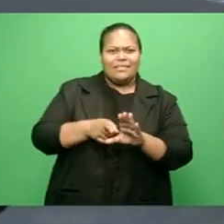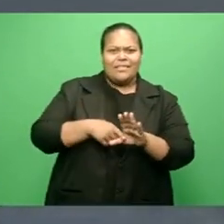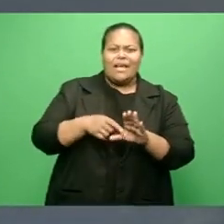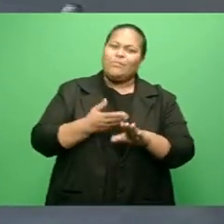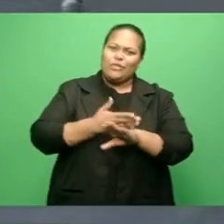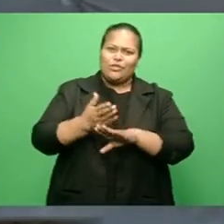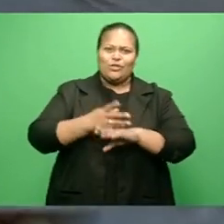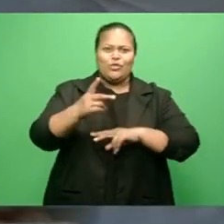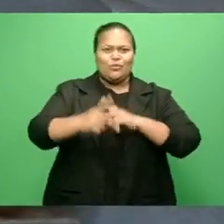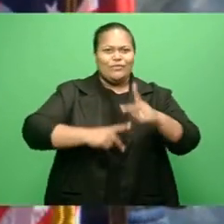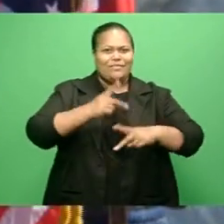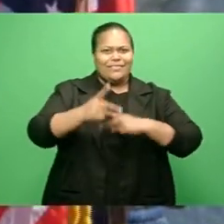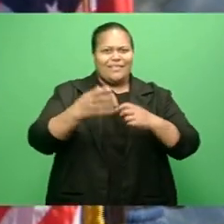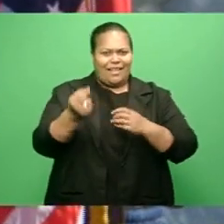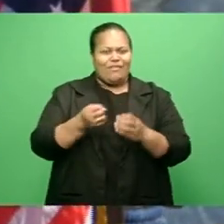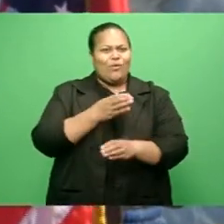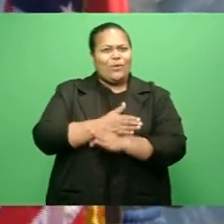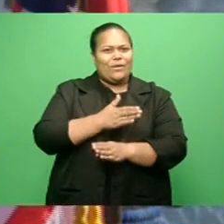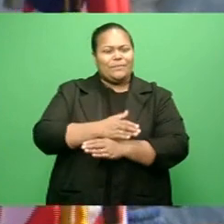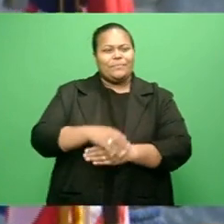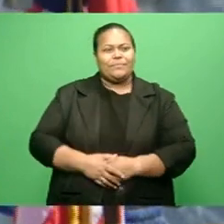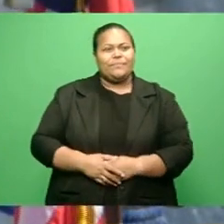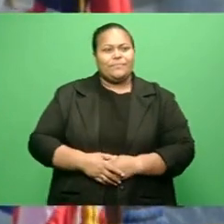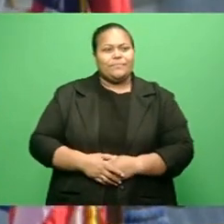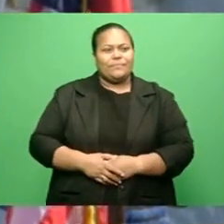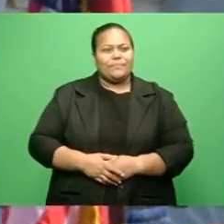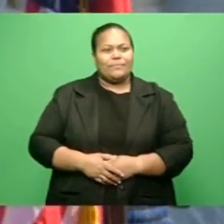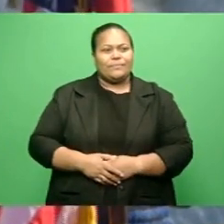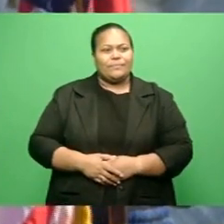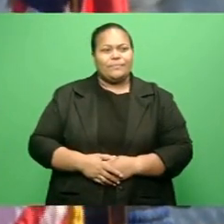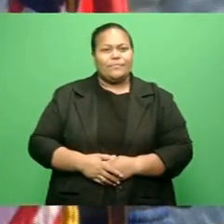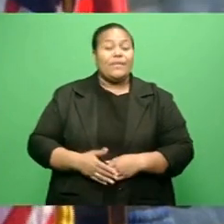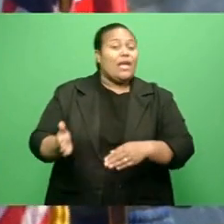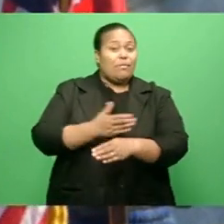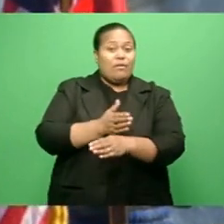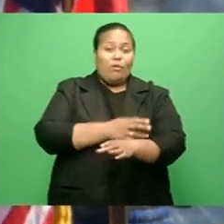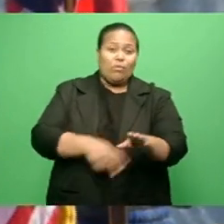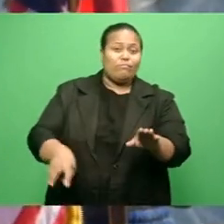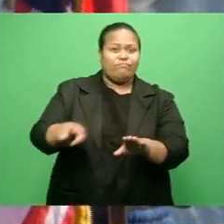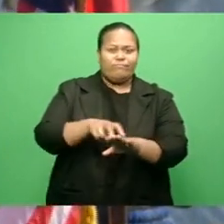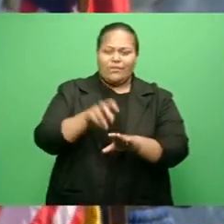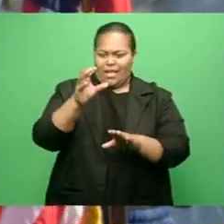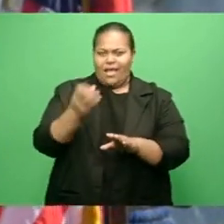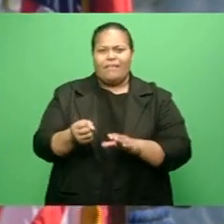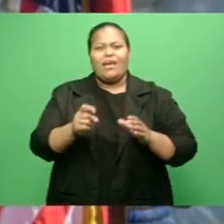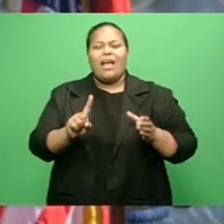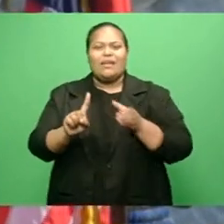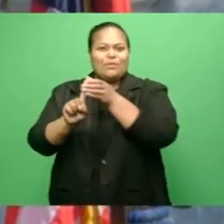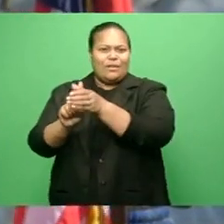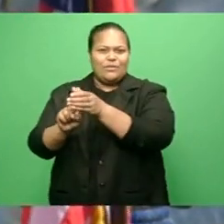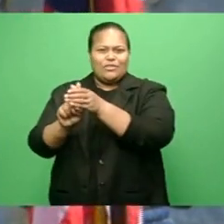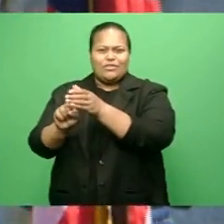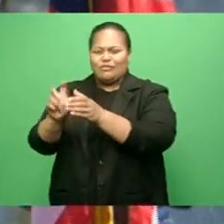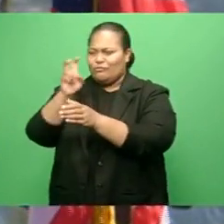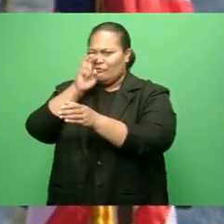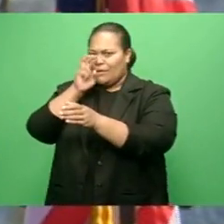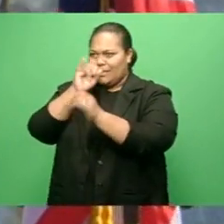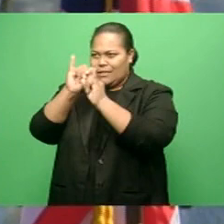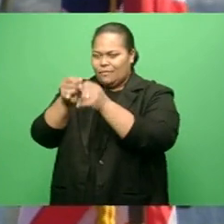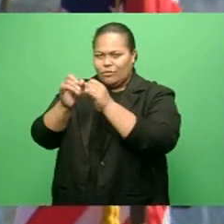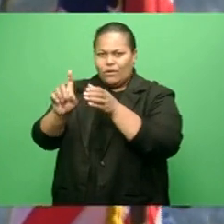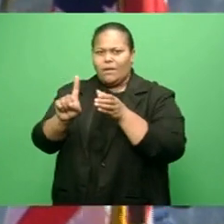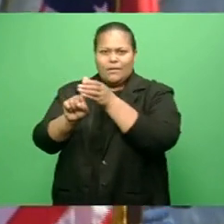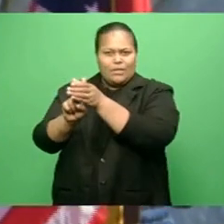operating. Crews, before they embark ships, are put in isolation, strict individual isolation,